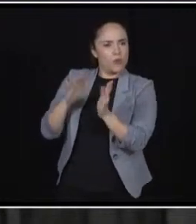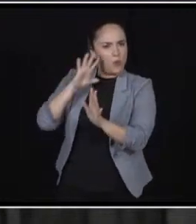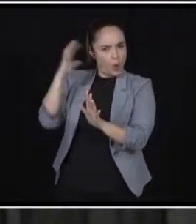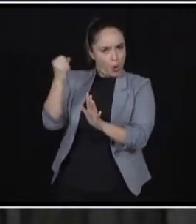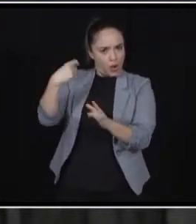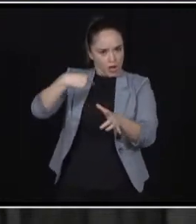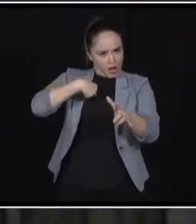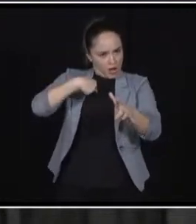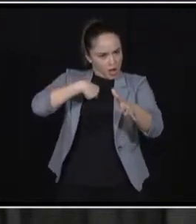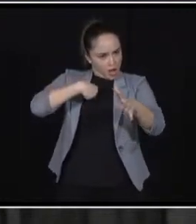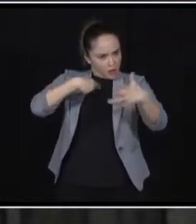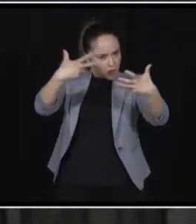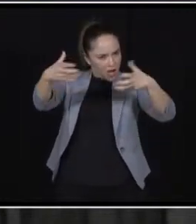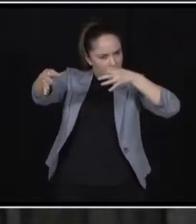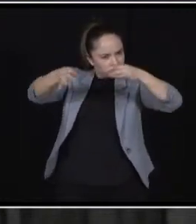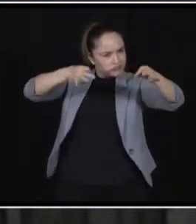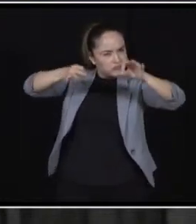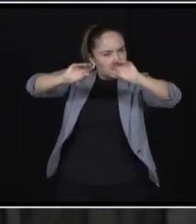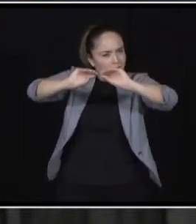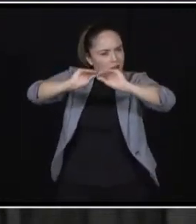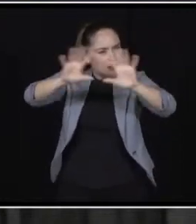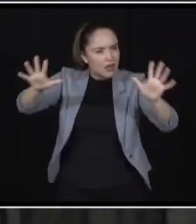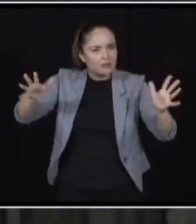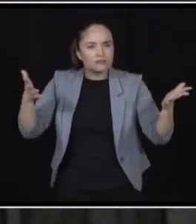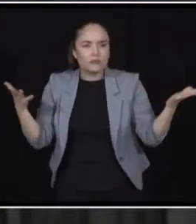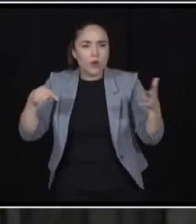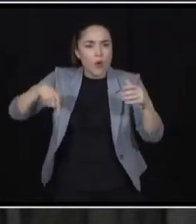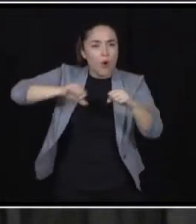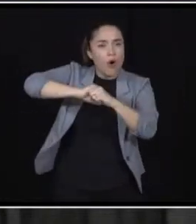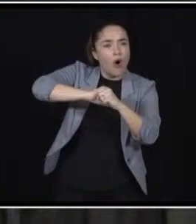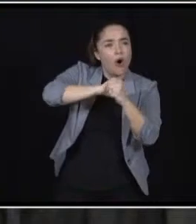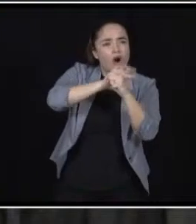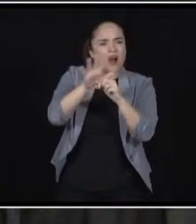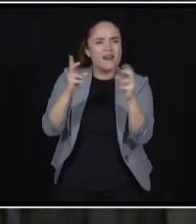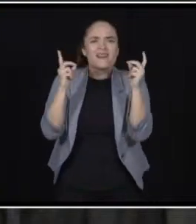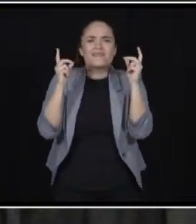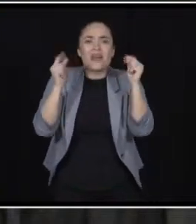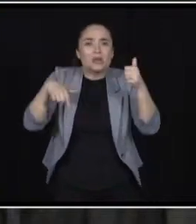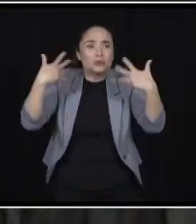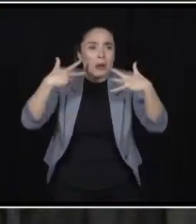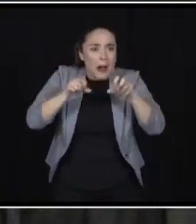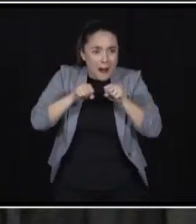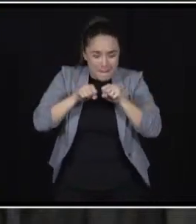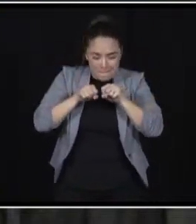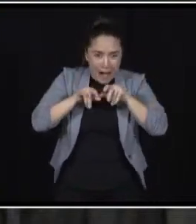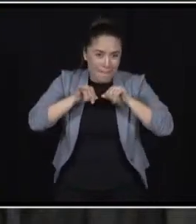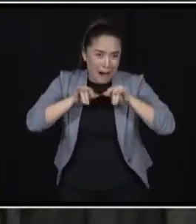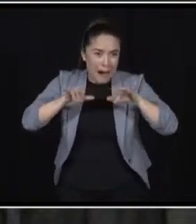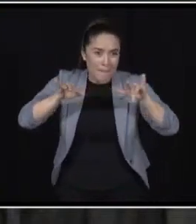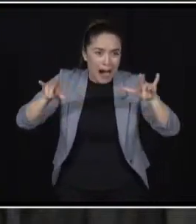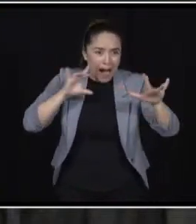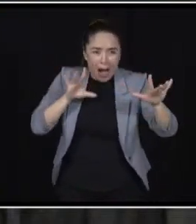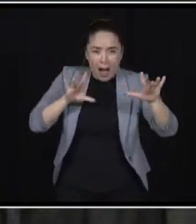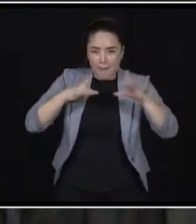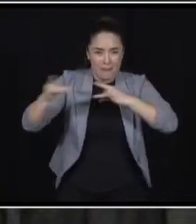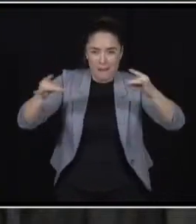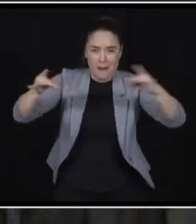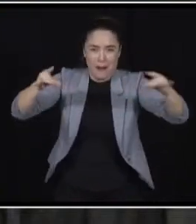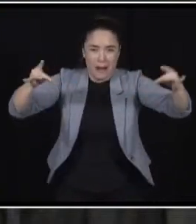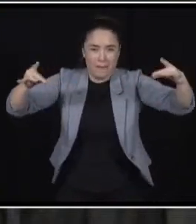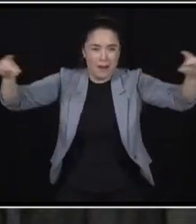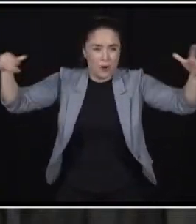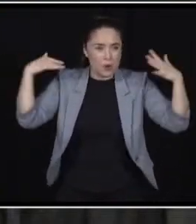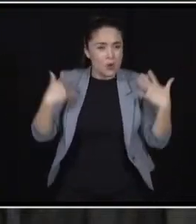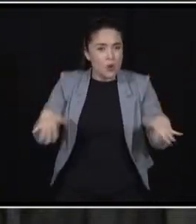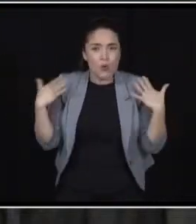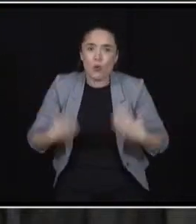pandemic moves rapidly. These variants move rapidly. When we received information late in